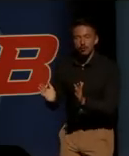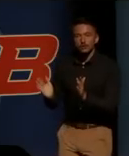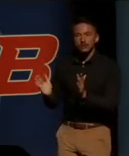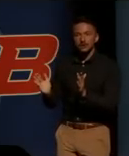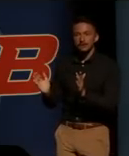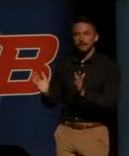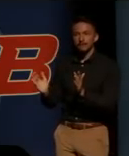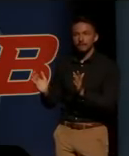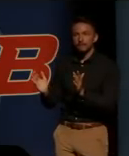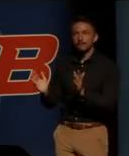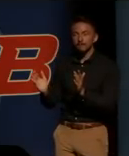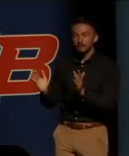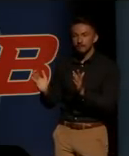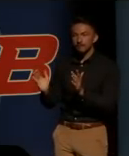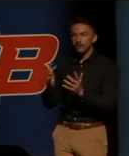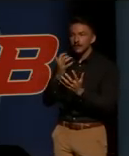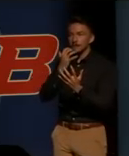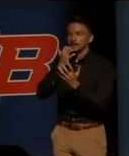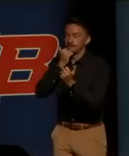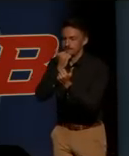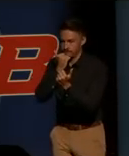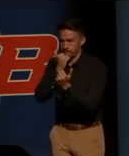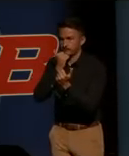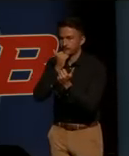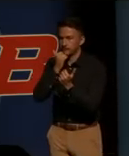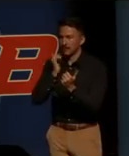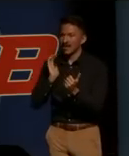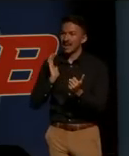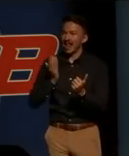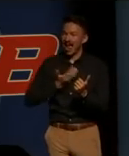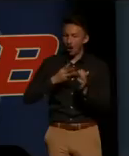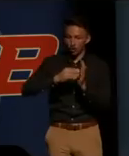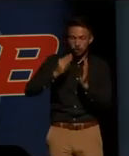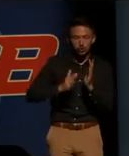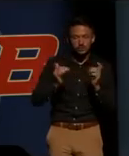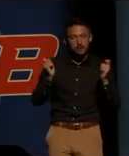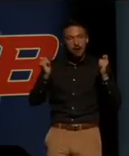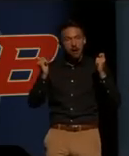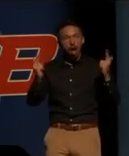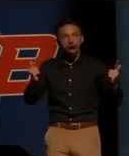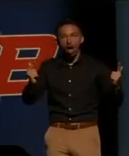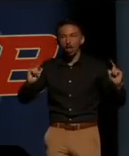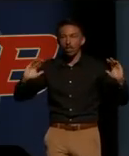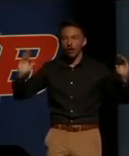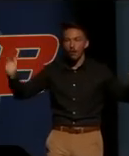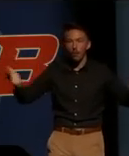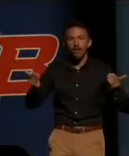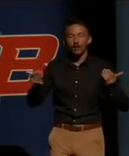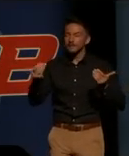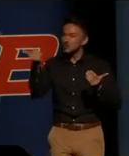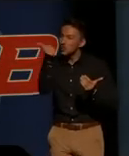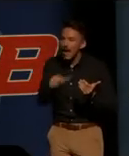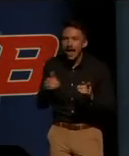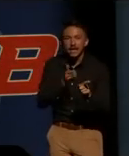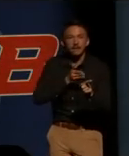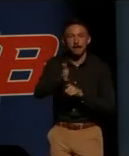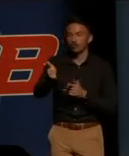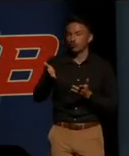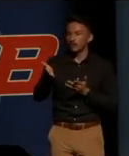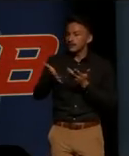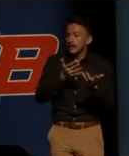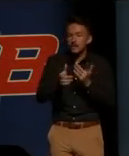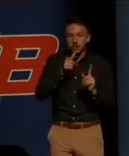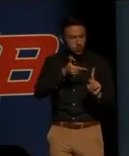invite our students into every major. Every major, no matter who they are.